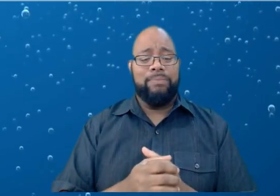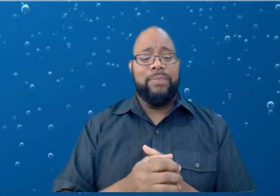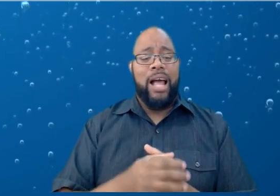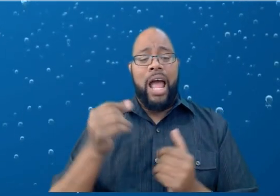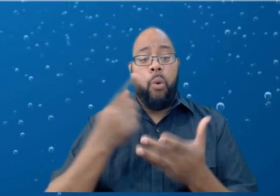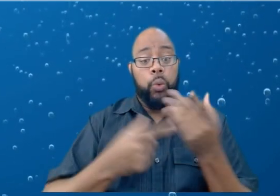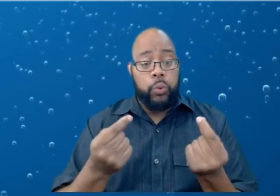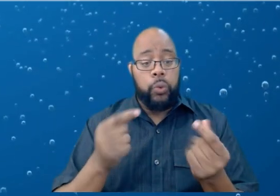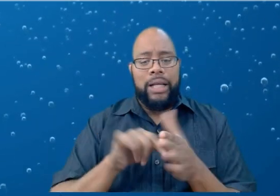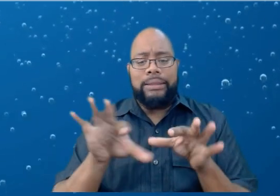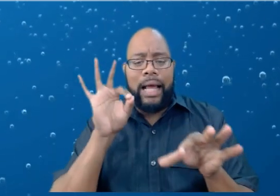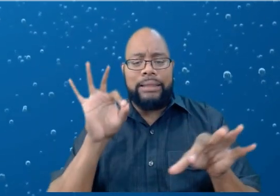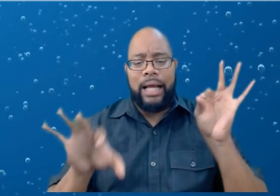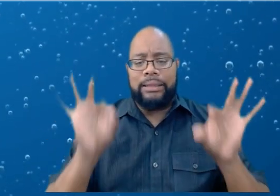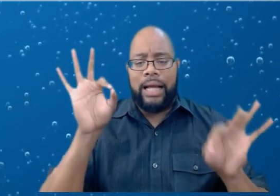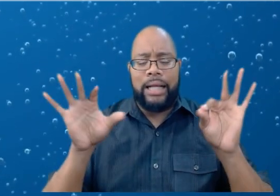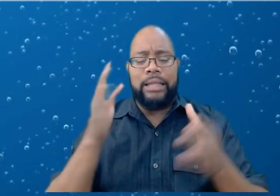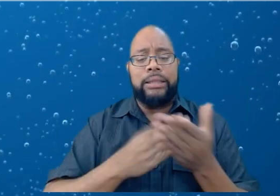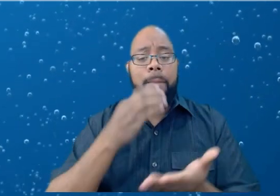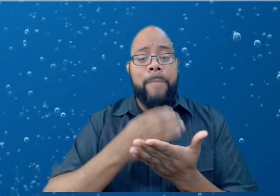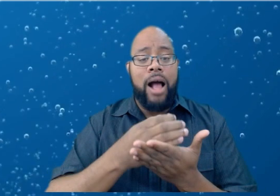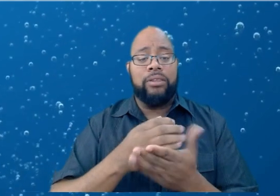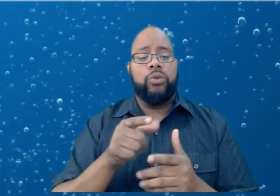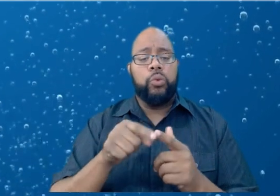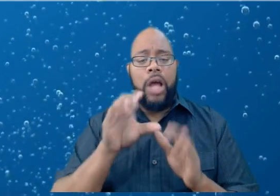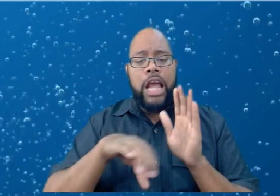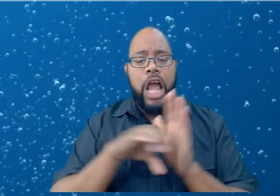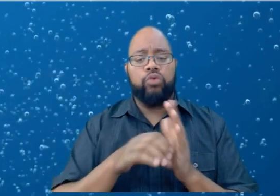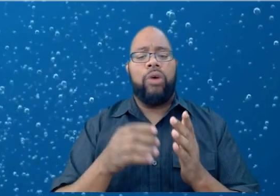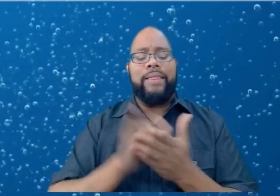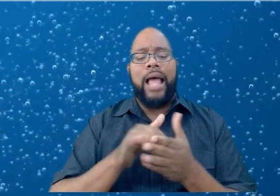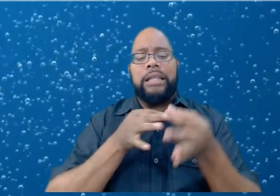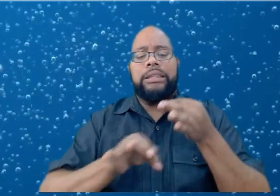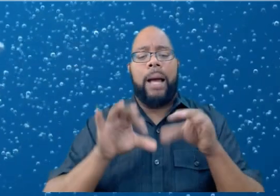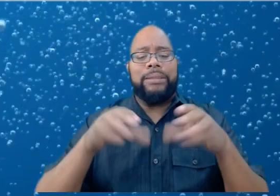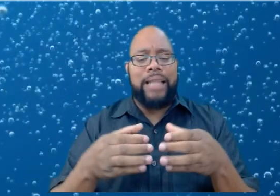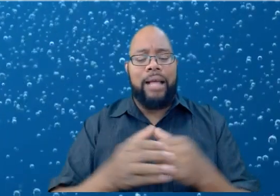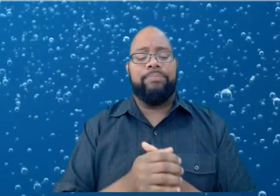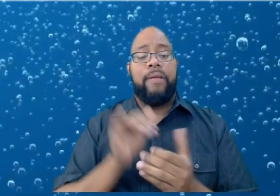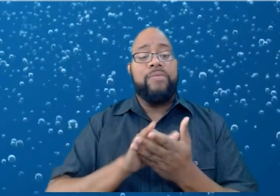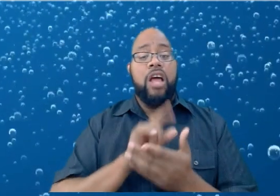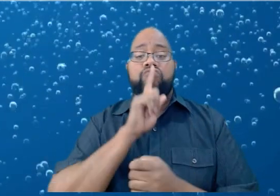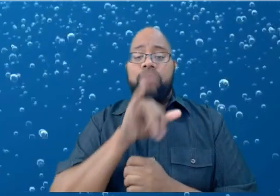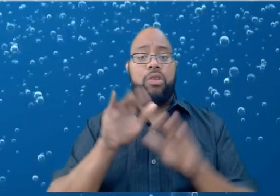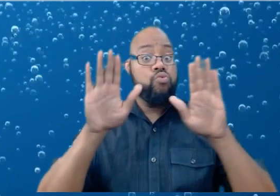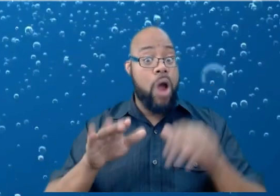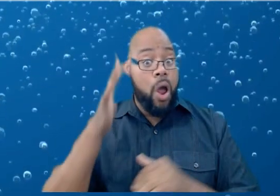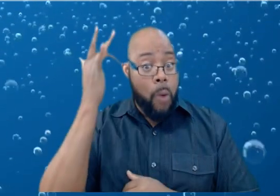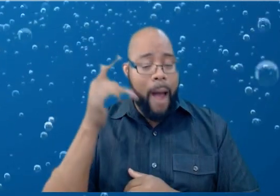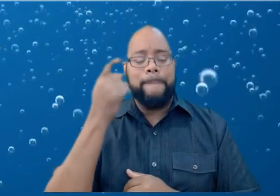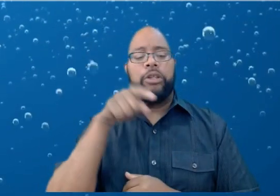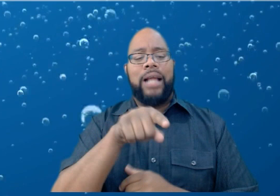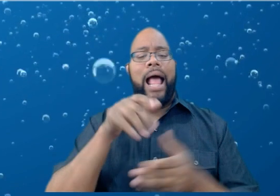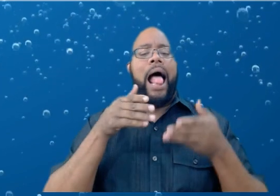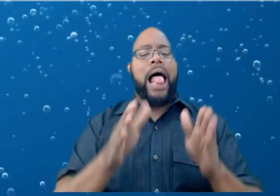batch. And what they do is they select certain bottles from that batch to characterize a subset. And this is really